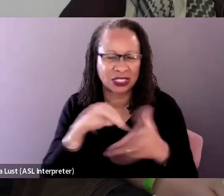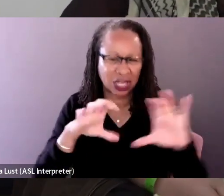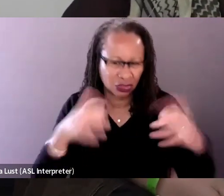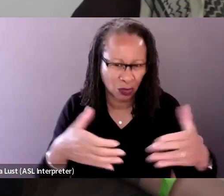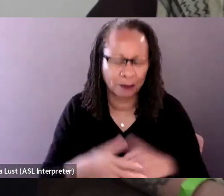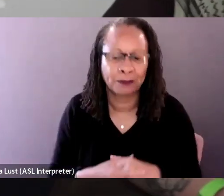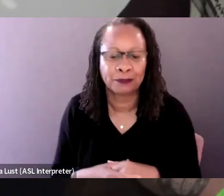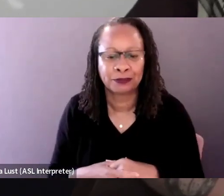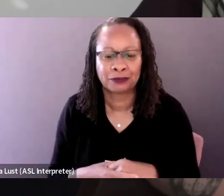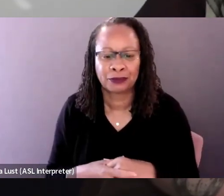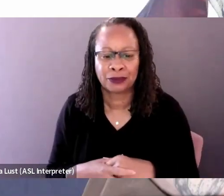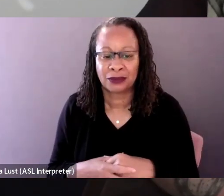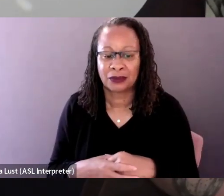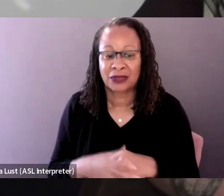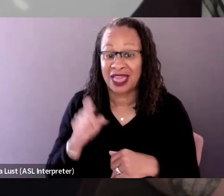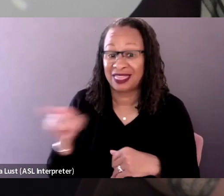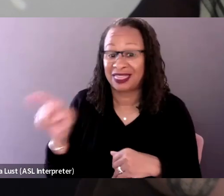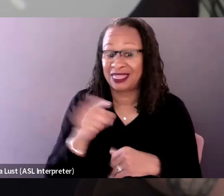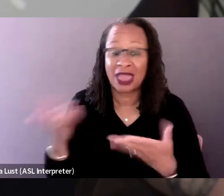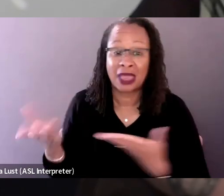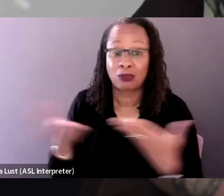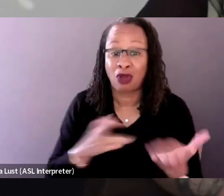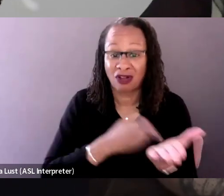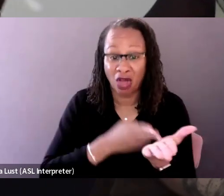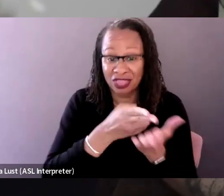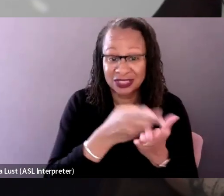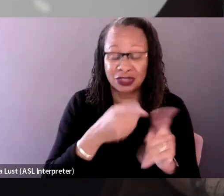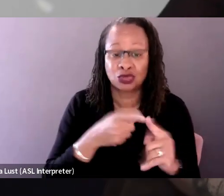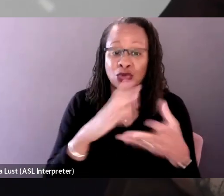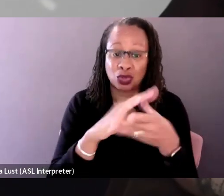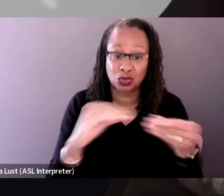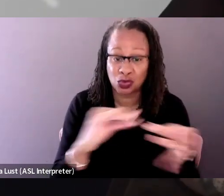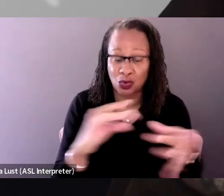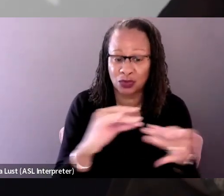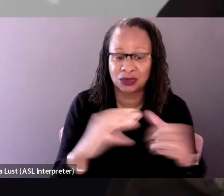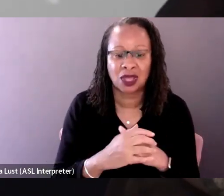They not only brought the authenticity to the narrative in terms of like including this